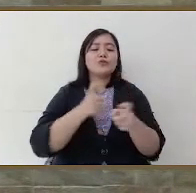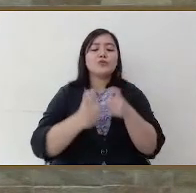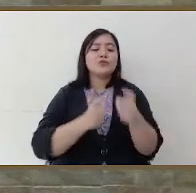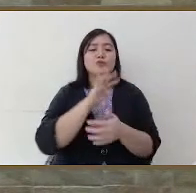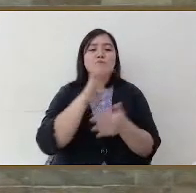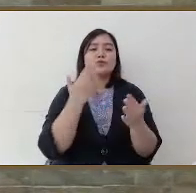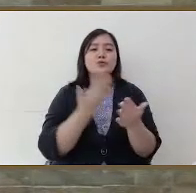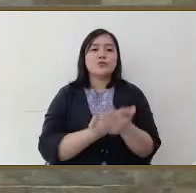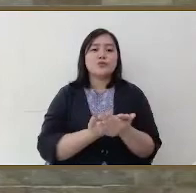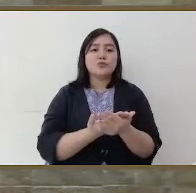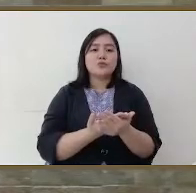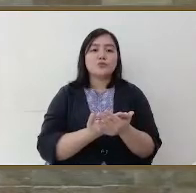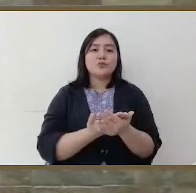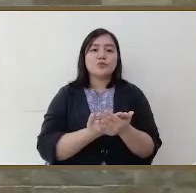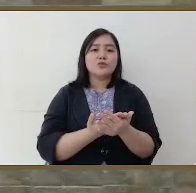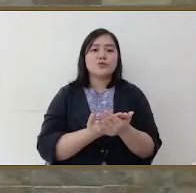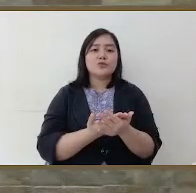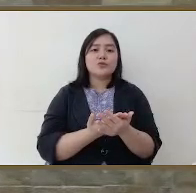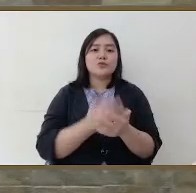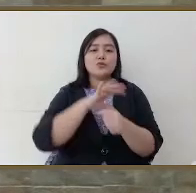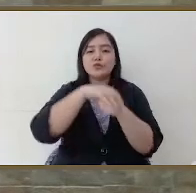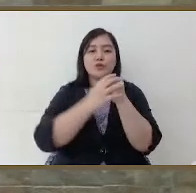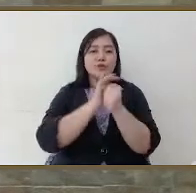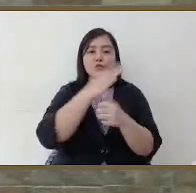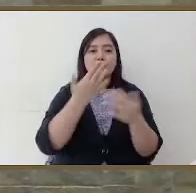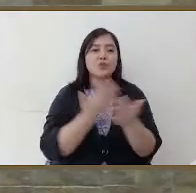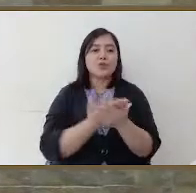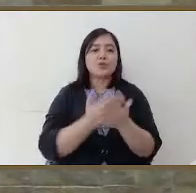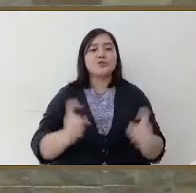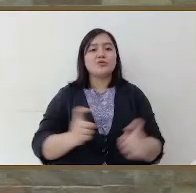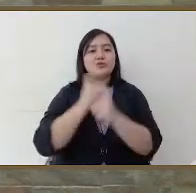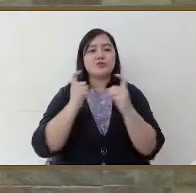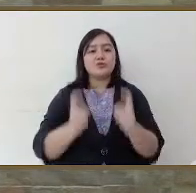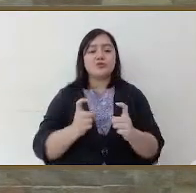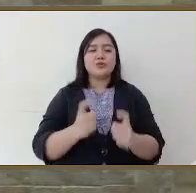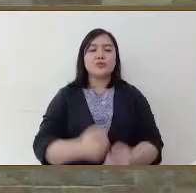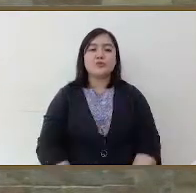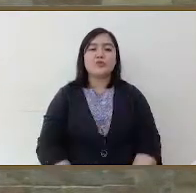the multitudes of sin.